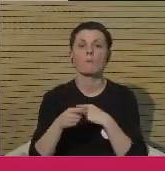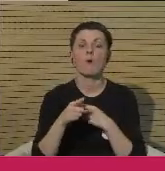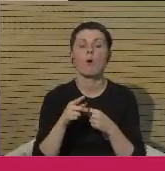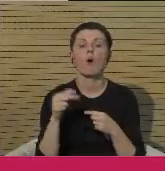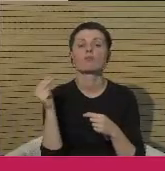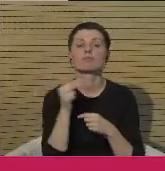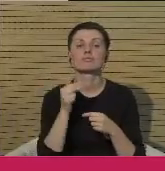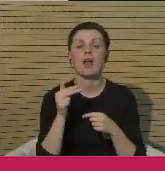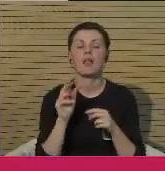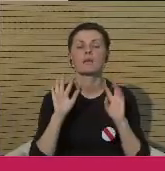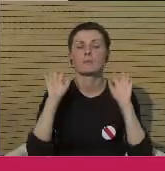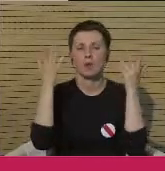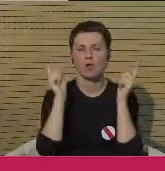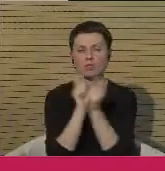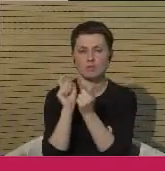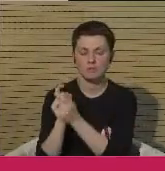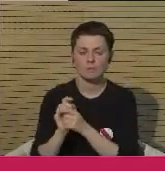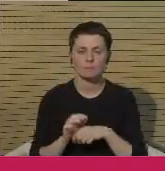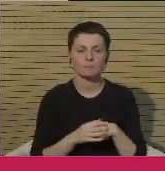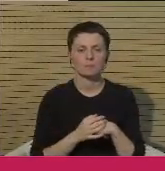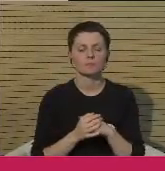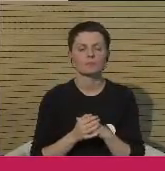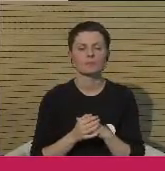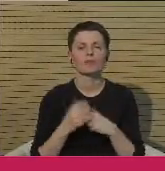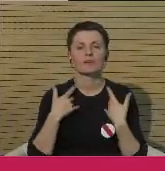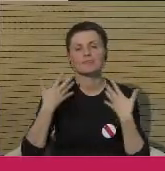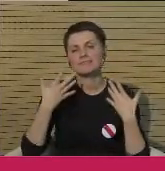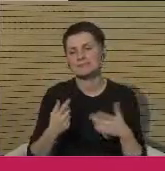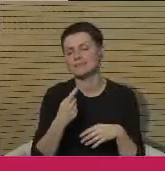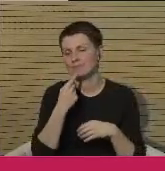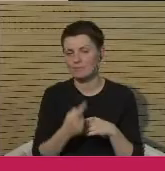detained after Sunday protest.